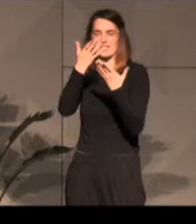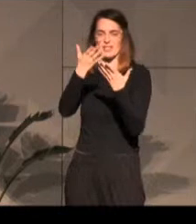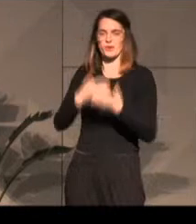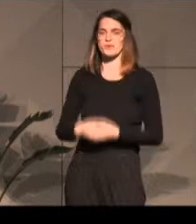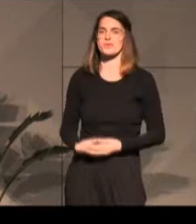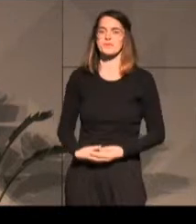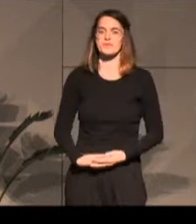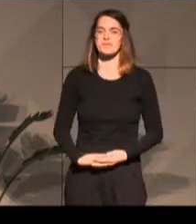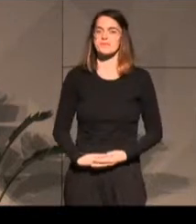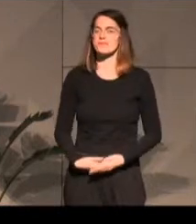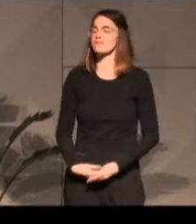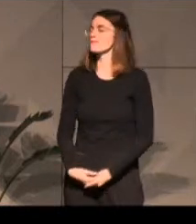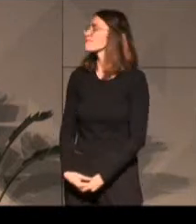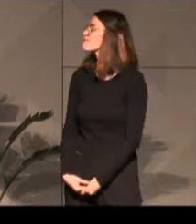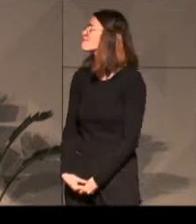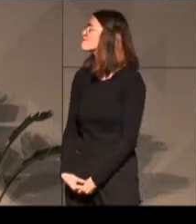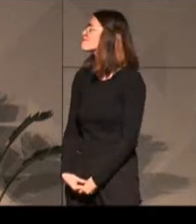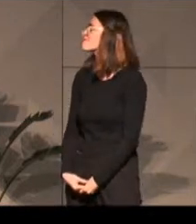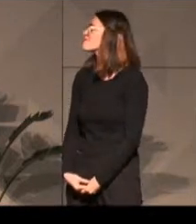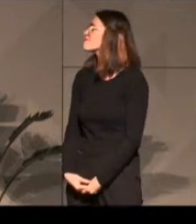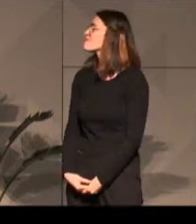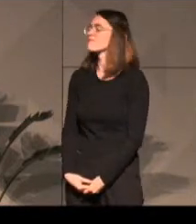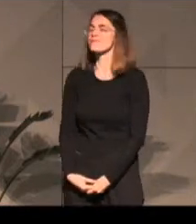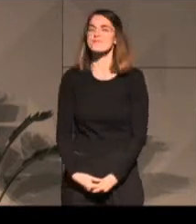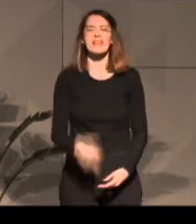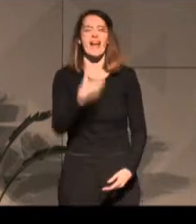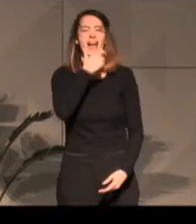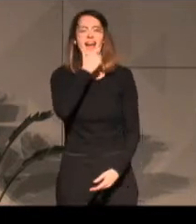scene of a normal day.